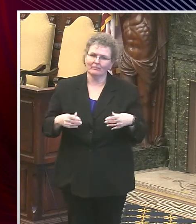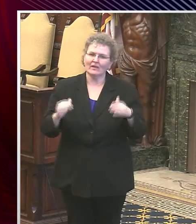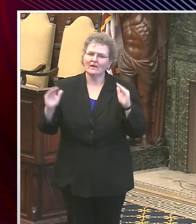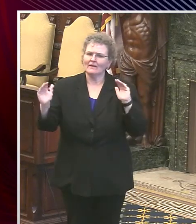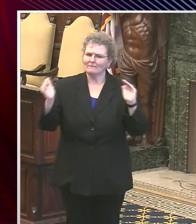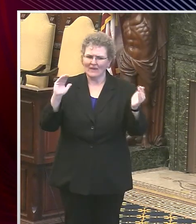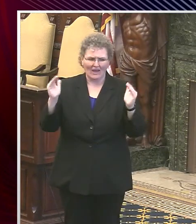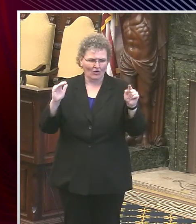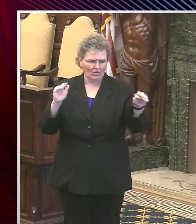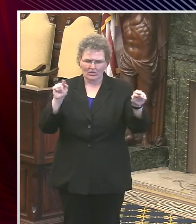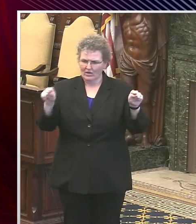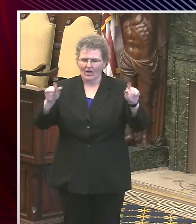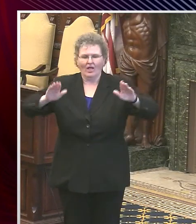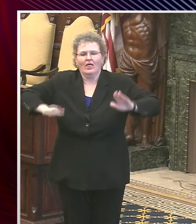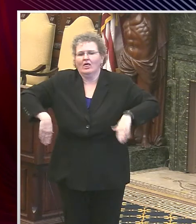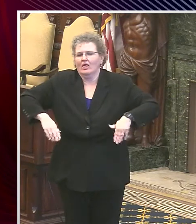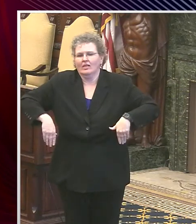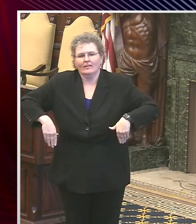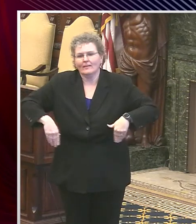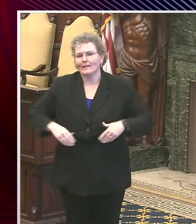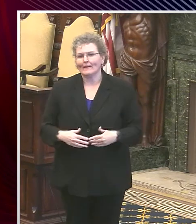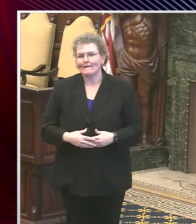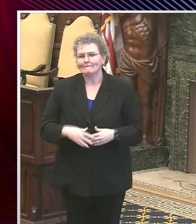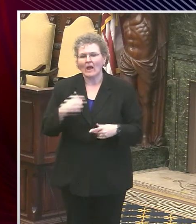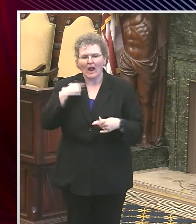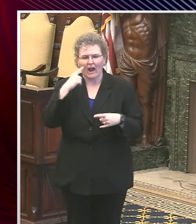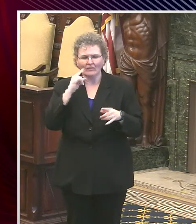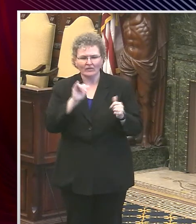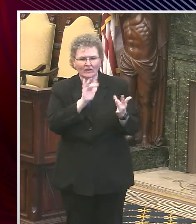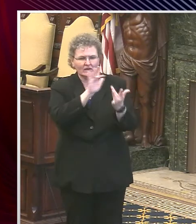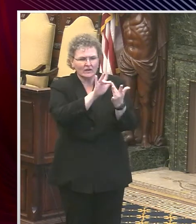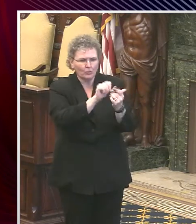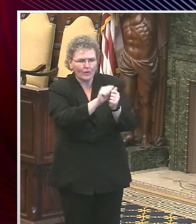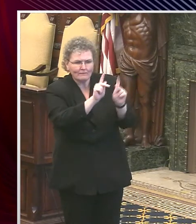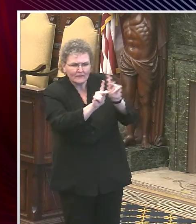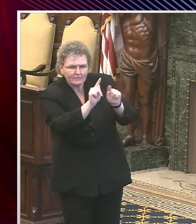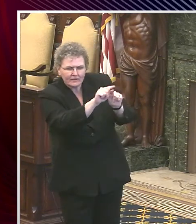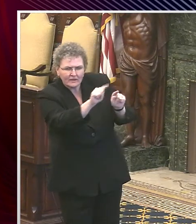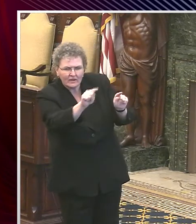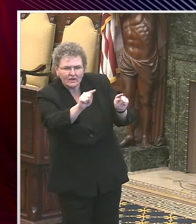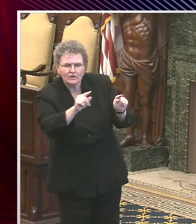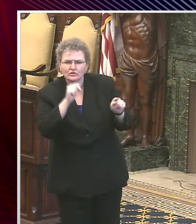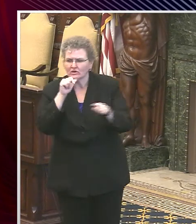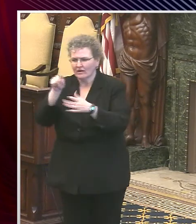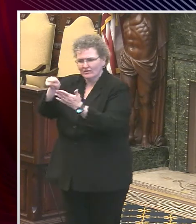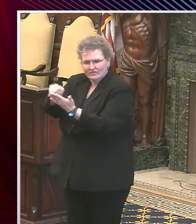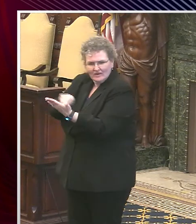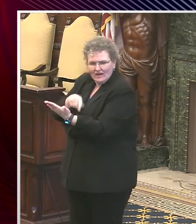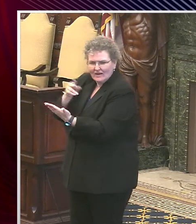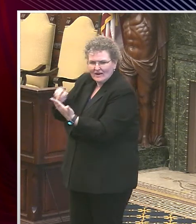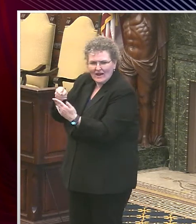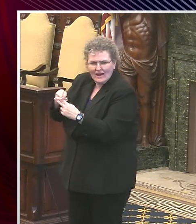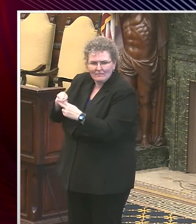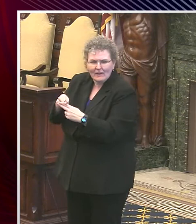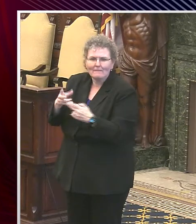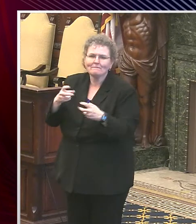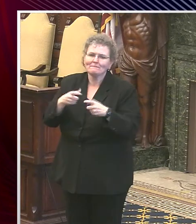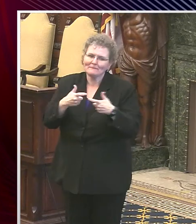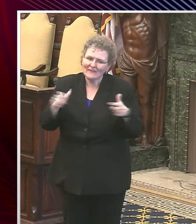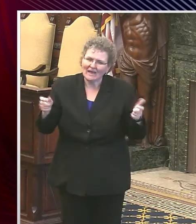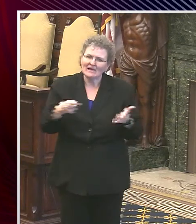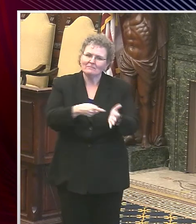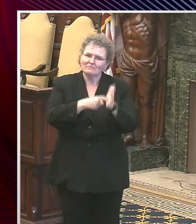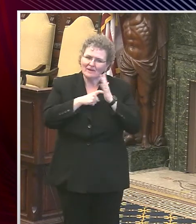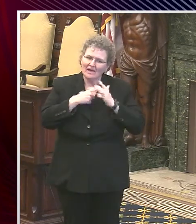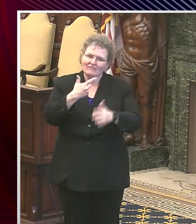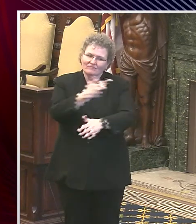I expect that it did reach some different people. But there's look at it either way. There's a huge demand for vaccination out there, and there's only